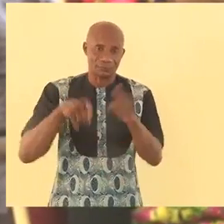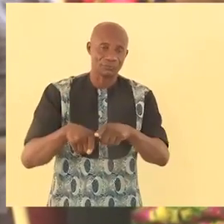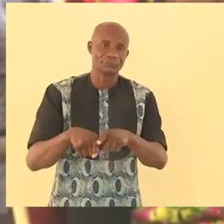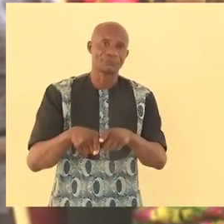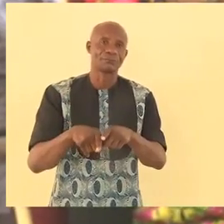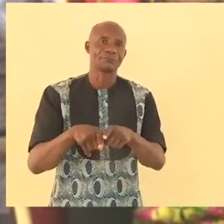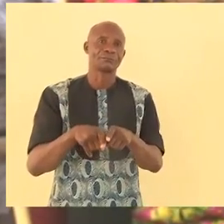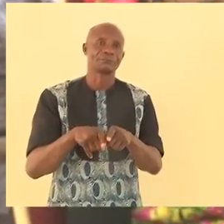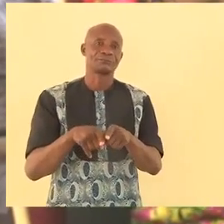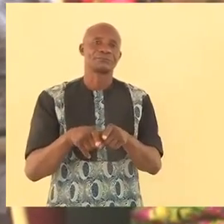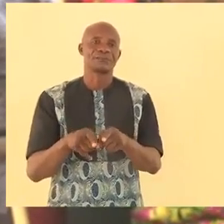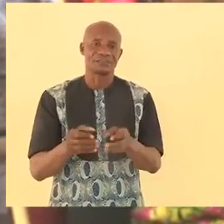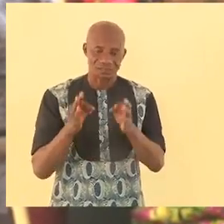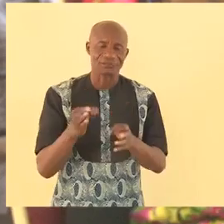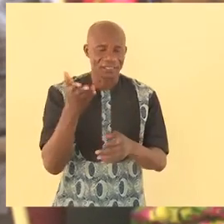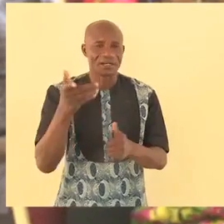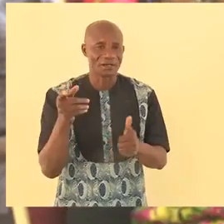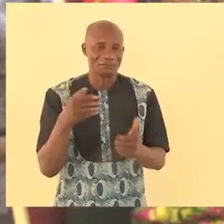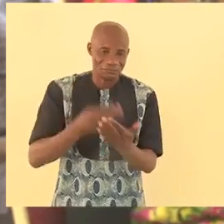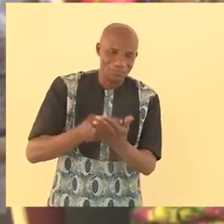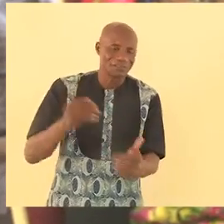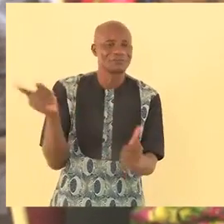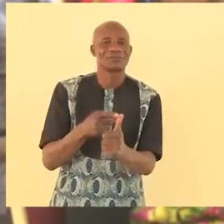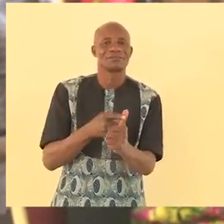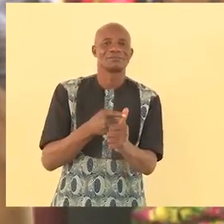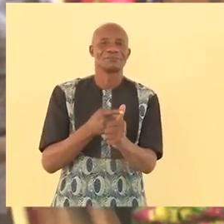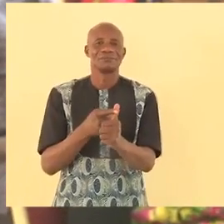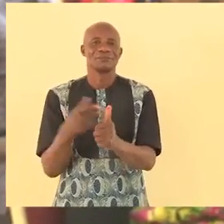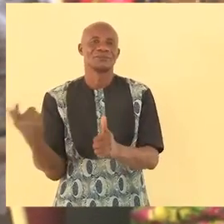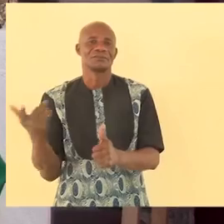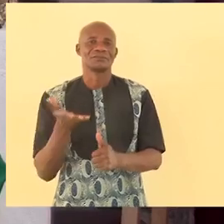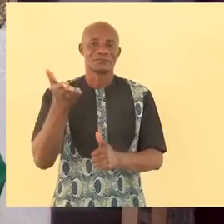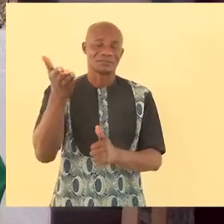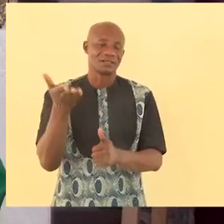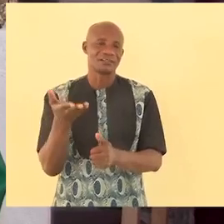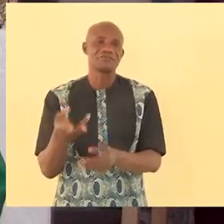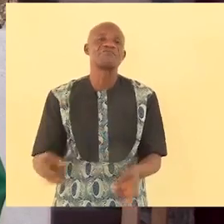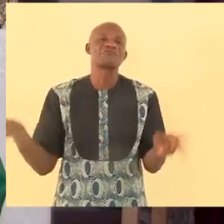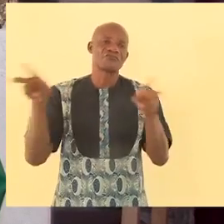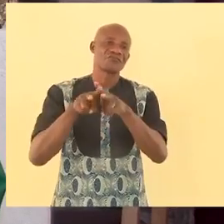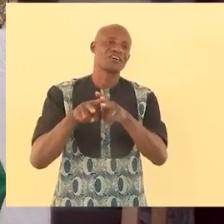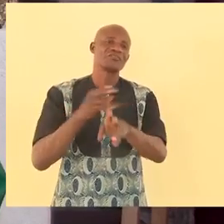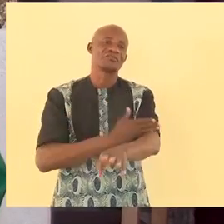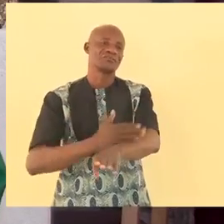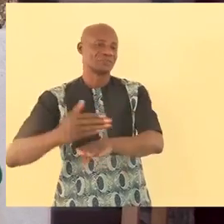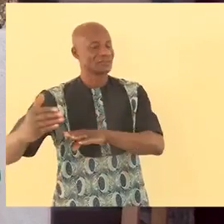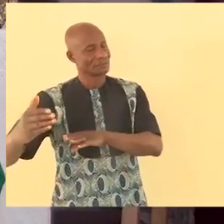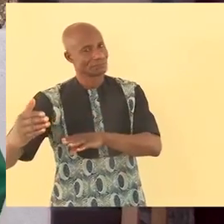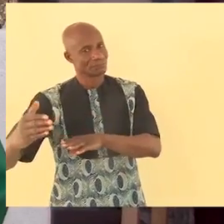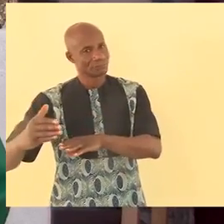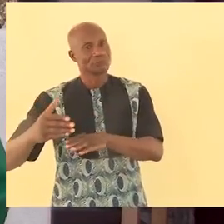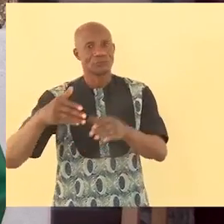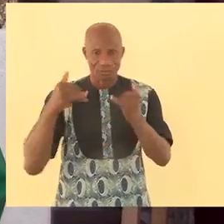if the stock falls down, their money falls down, you know, all those things. But when their value decreases, yes, as human beings. Yes, their